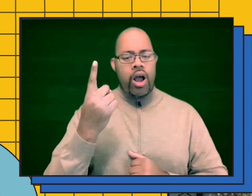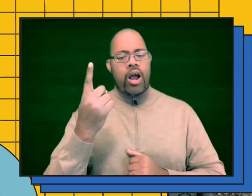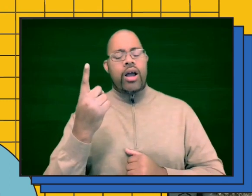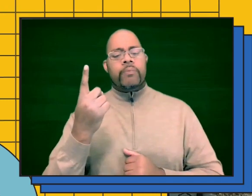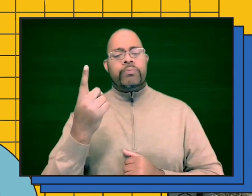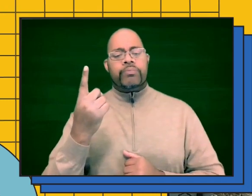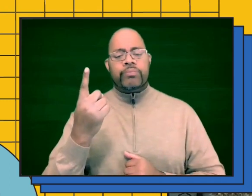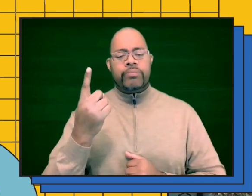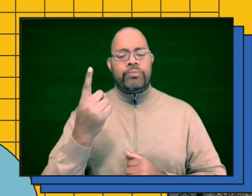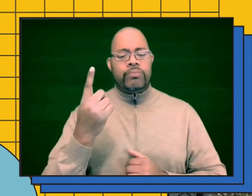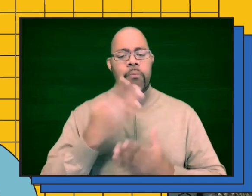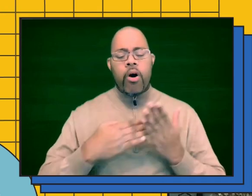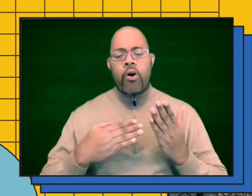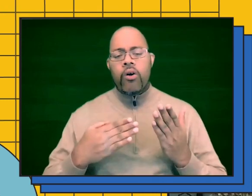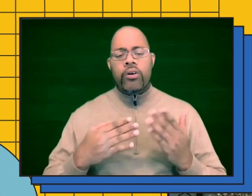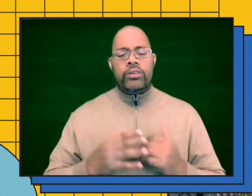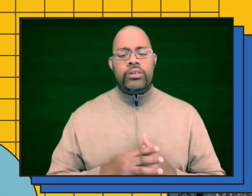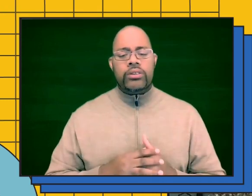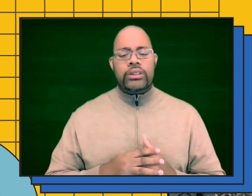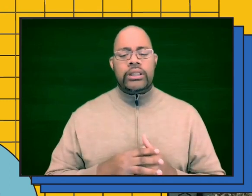one of these